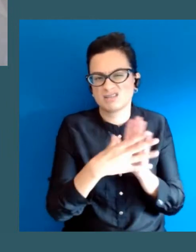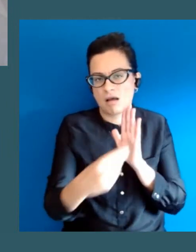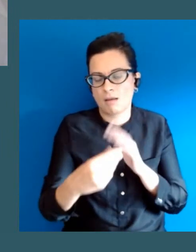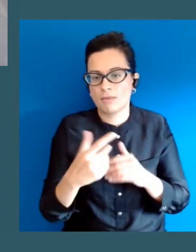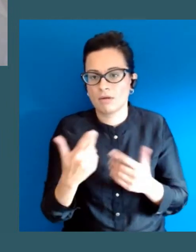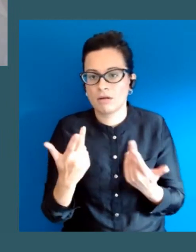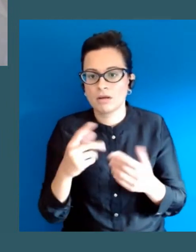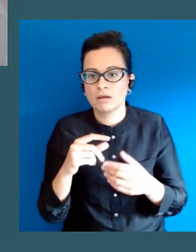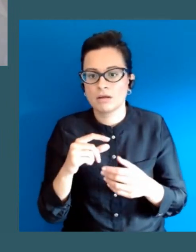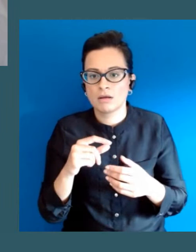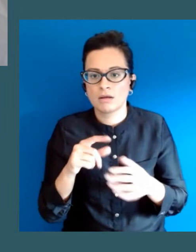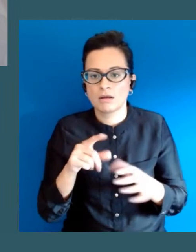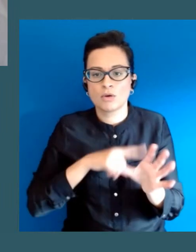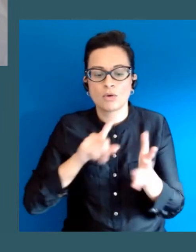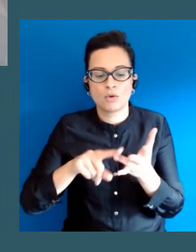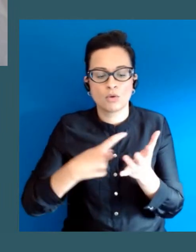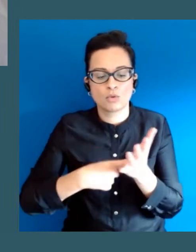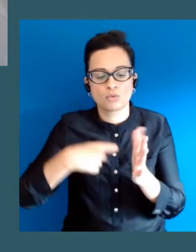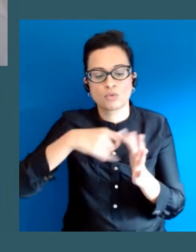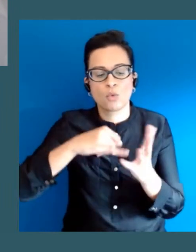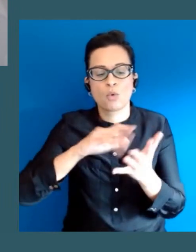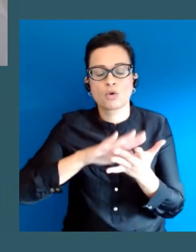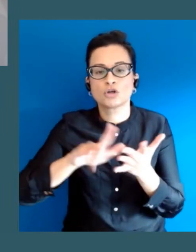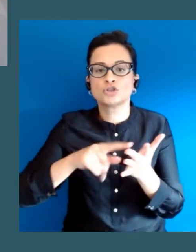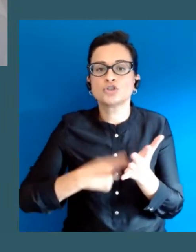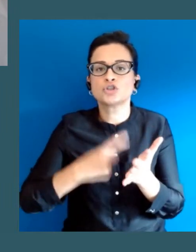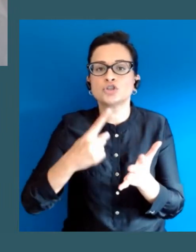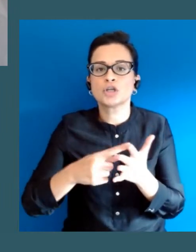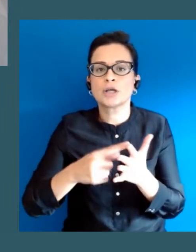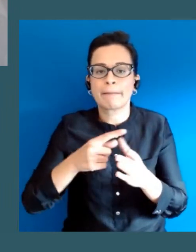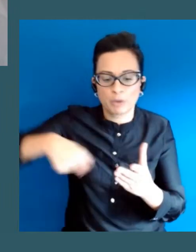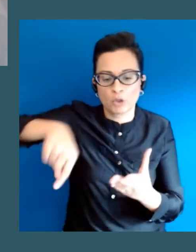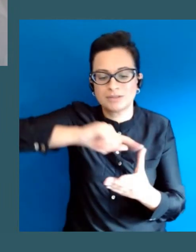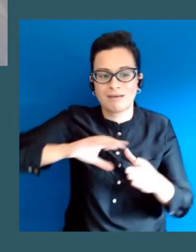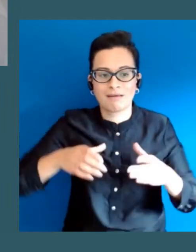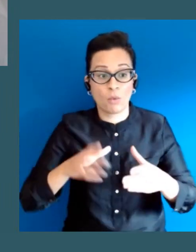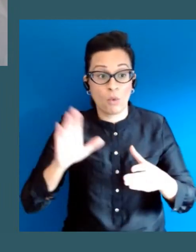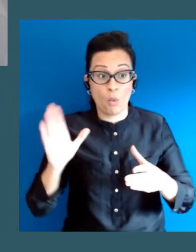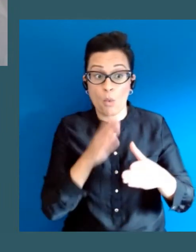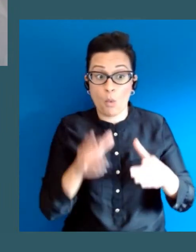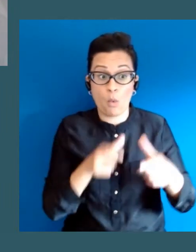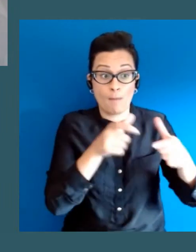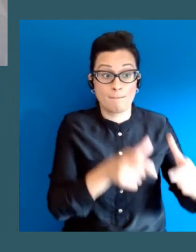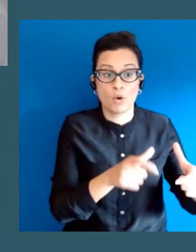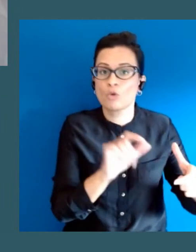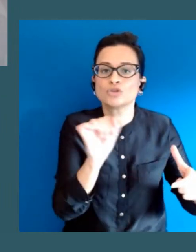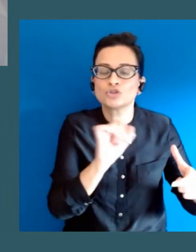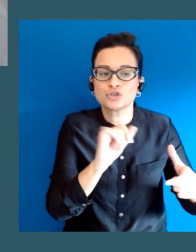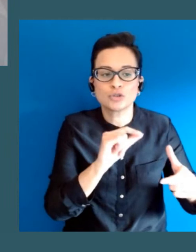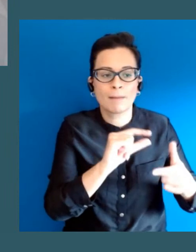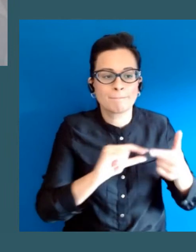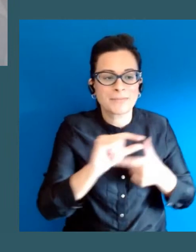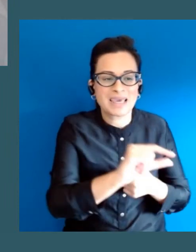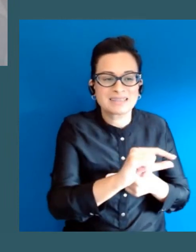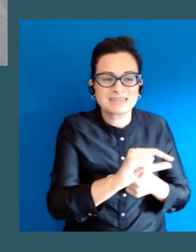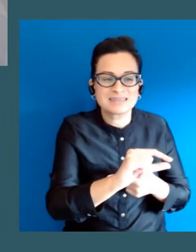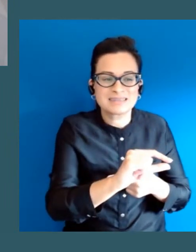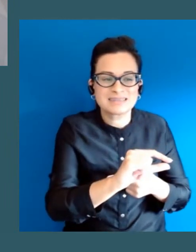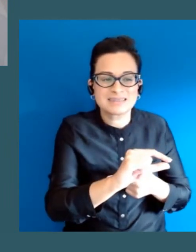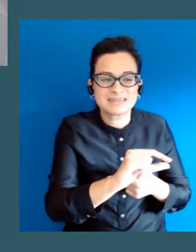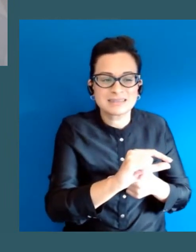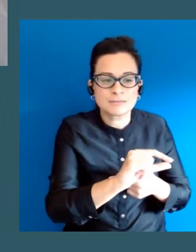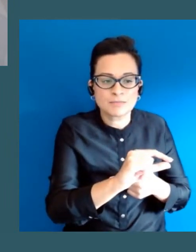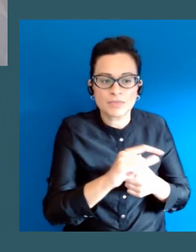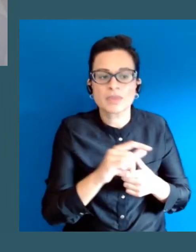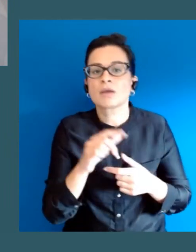Yorkshire pudding, which has been cooked. You don't give a whole amount, you give a small amount. That's okay. Then in the future, you can give a bit more. So with